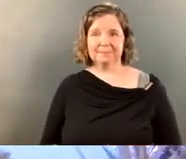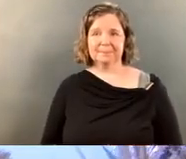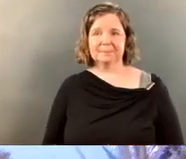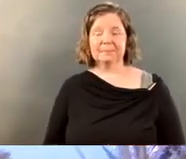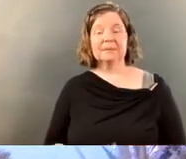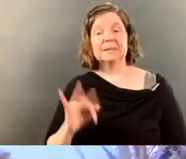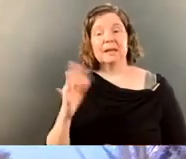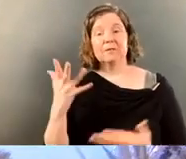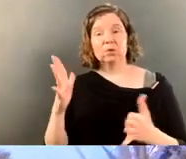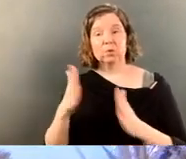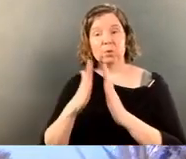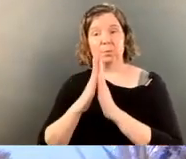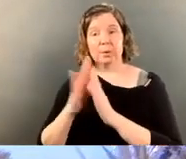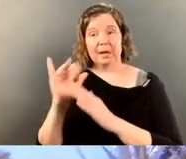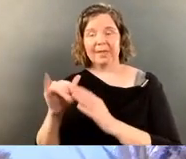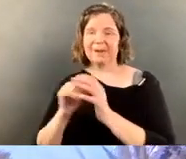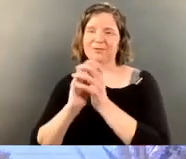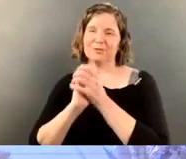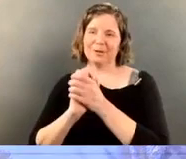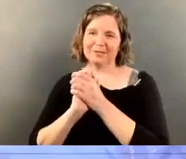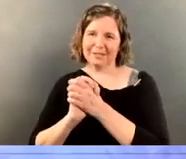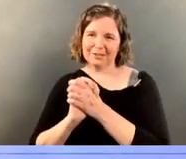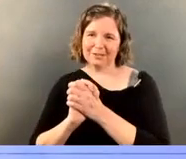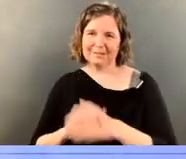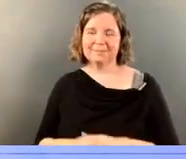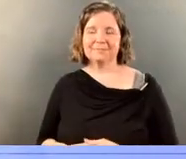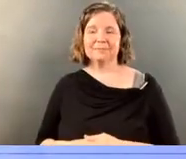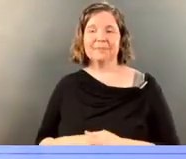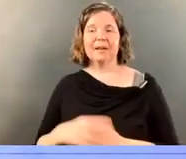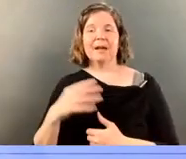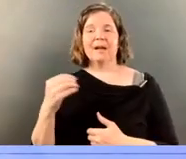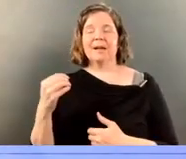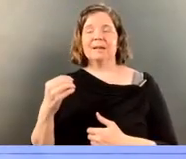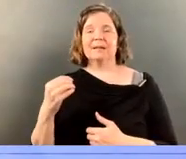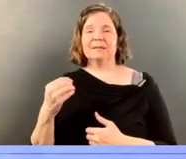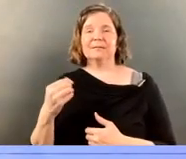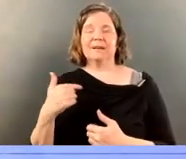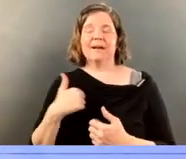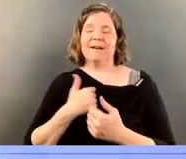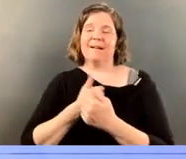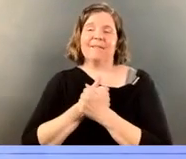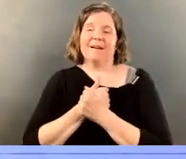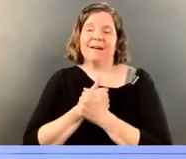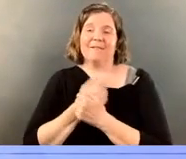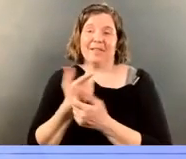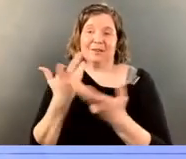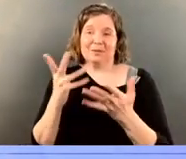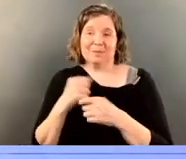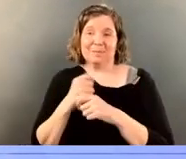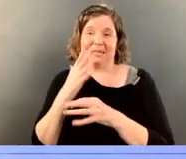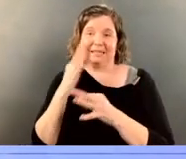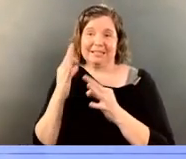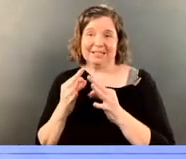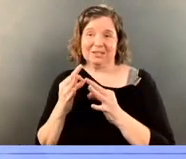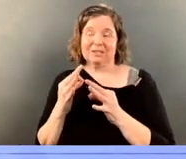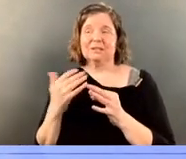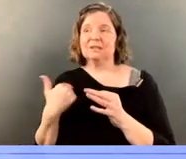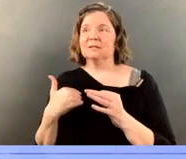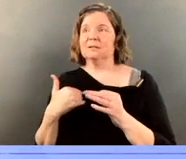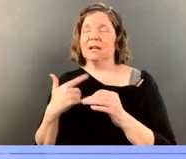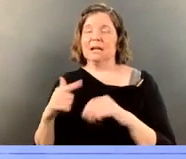If you prayed that, congratulations. And I love that you made such a decision.